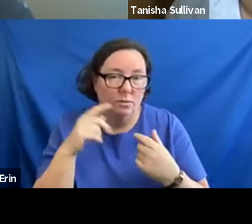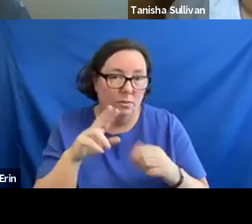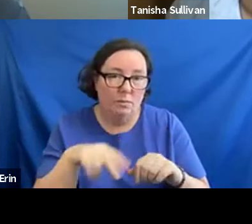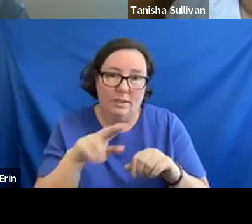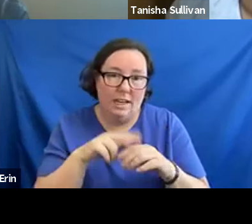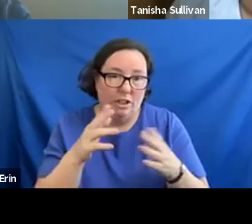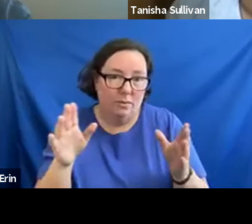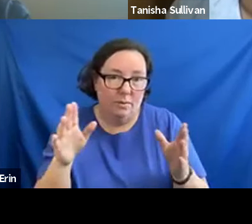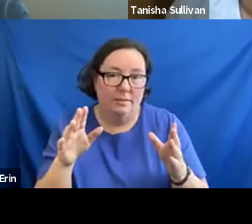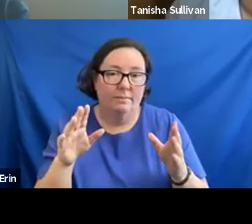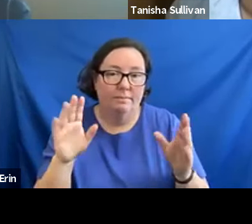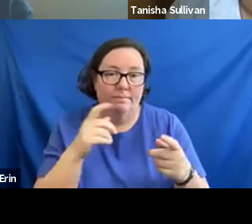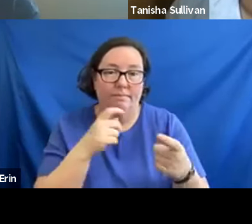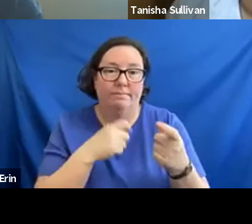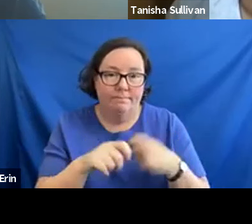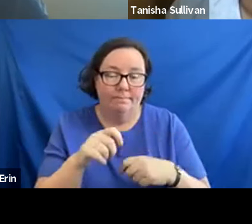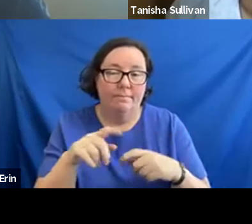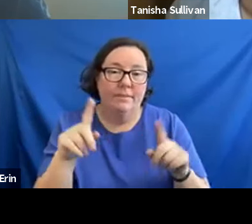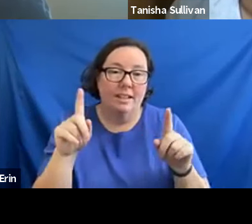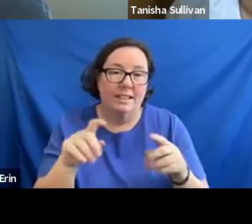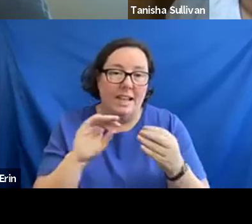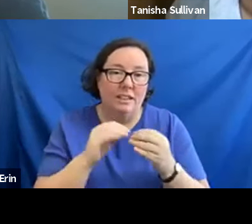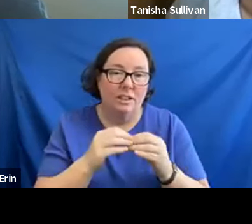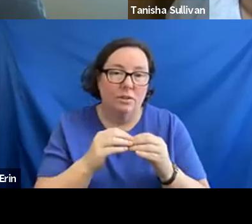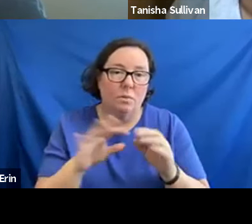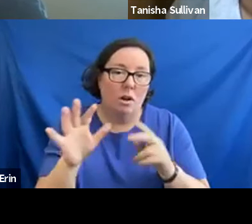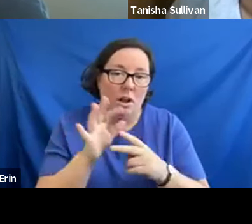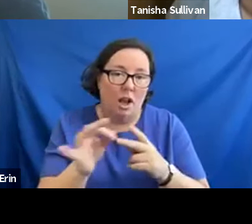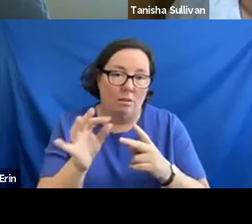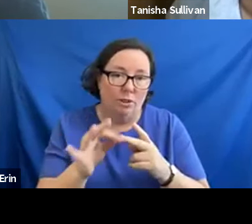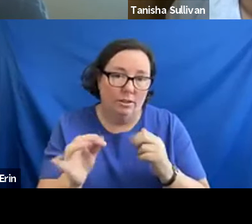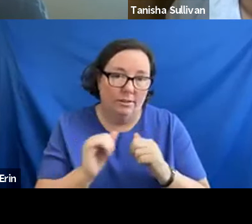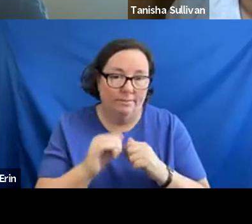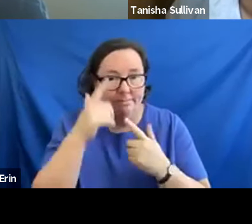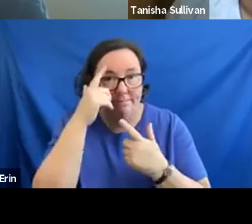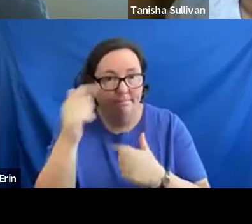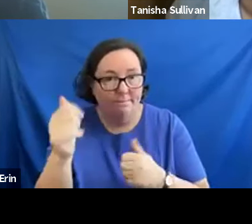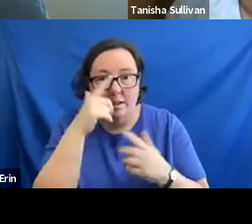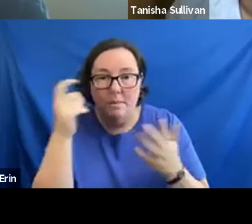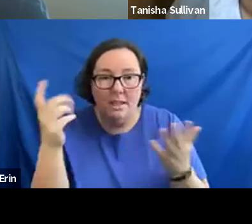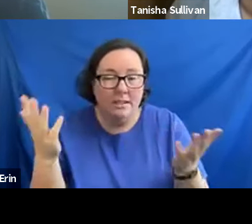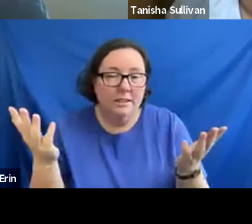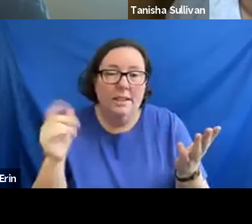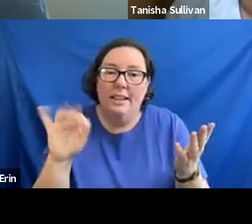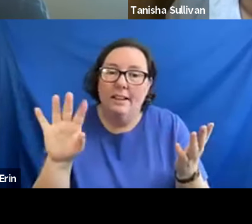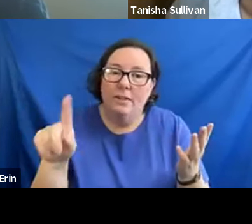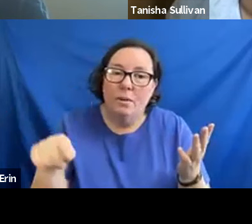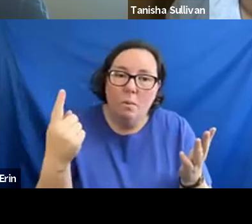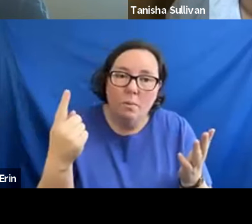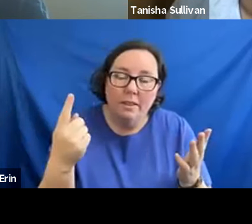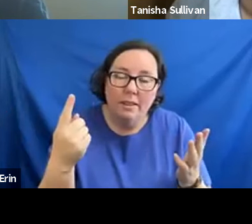nationally have gone to test score optional because if the only thing that